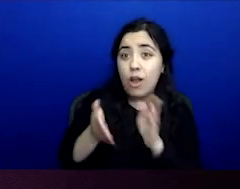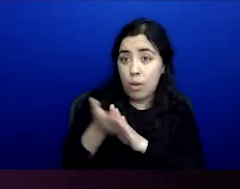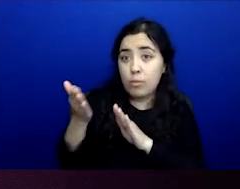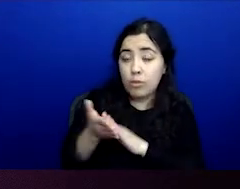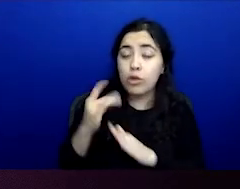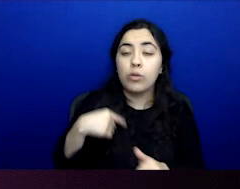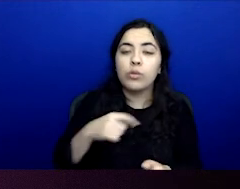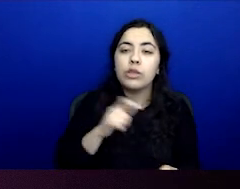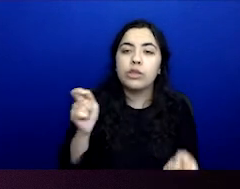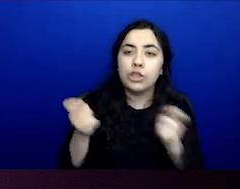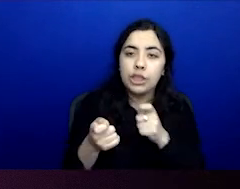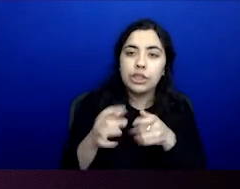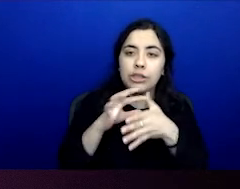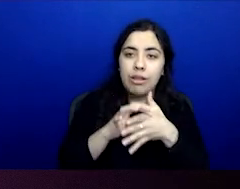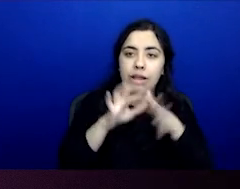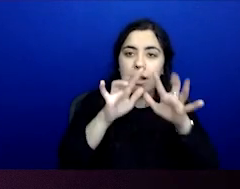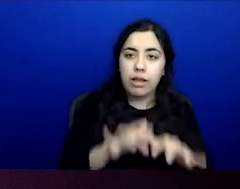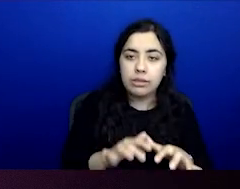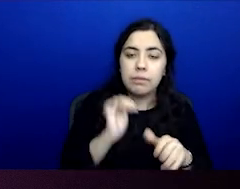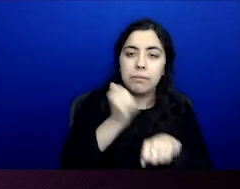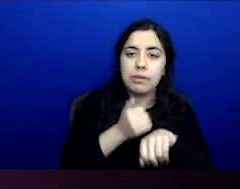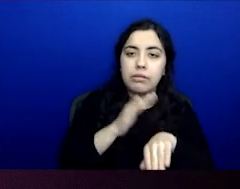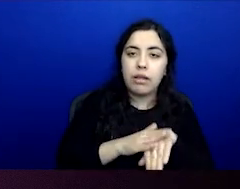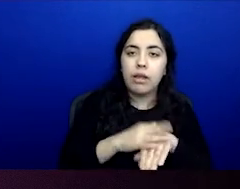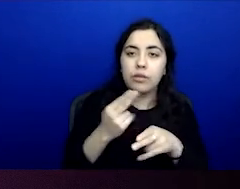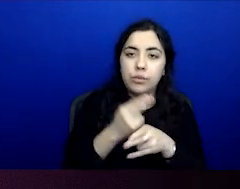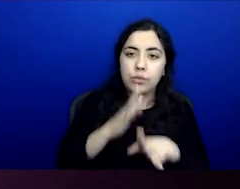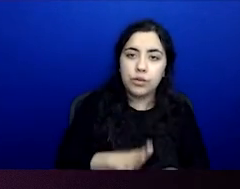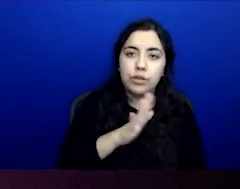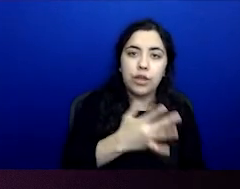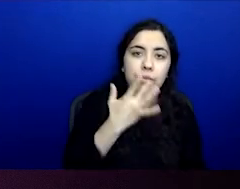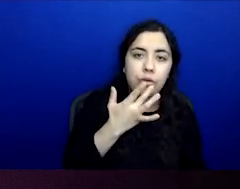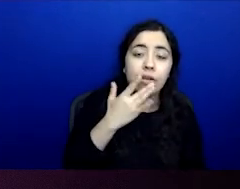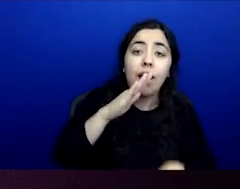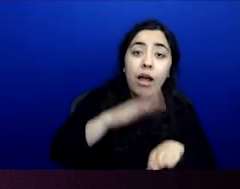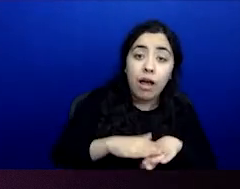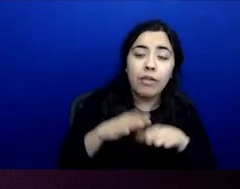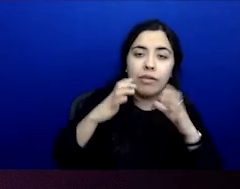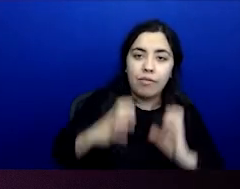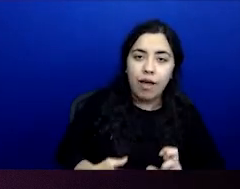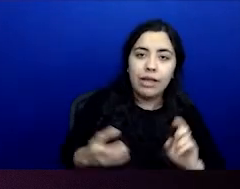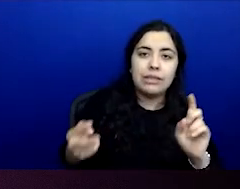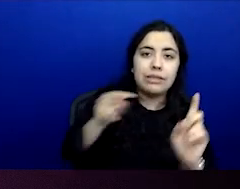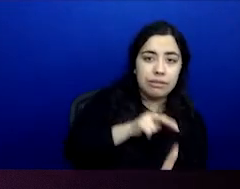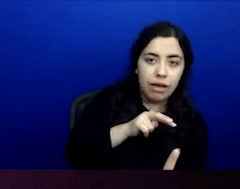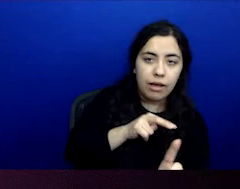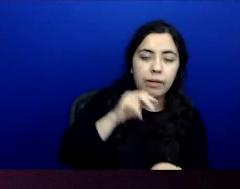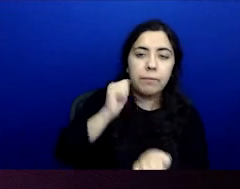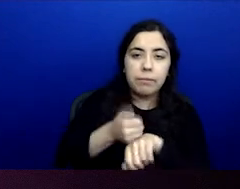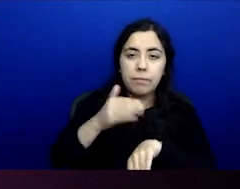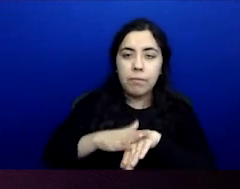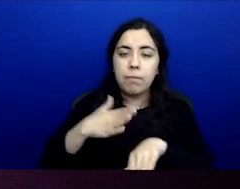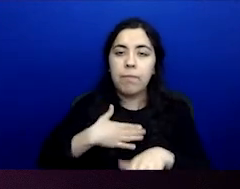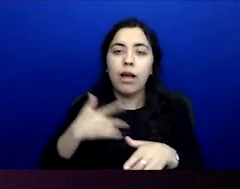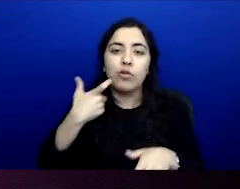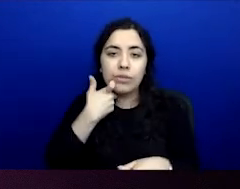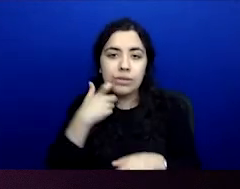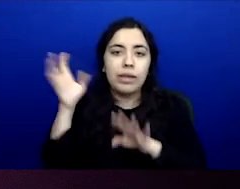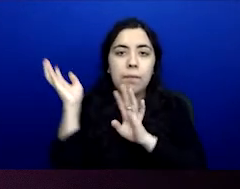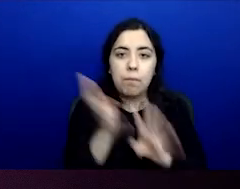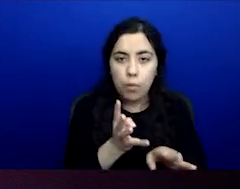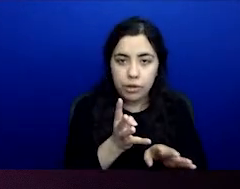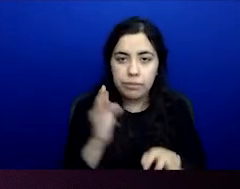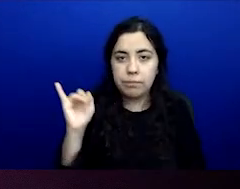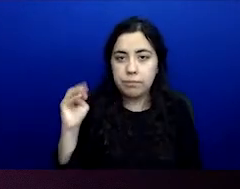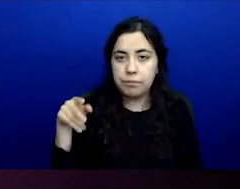on, based on the user preferences and what I've recently imported. So, takeaways.